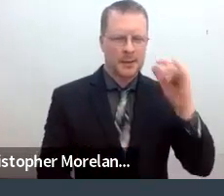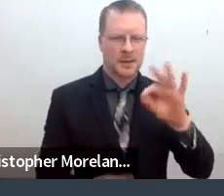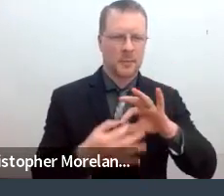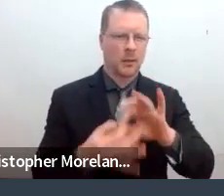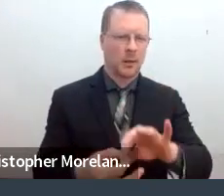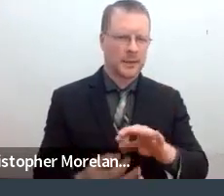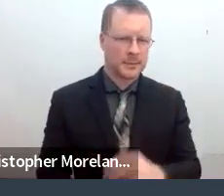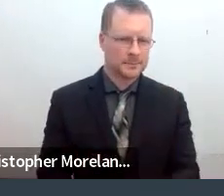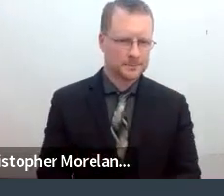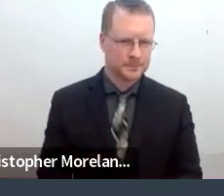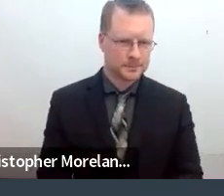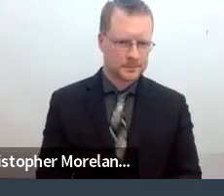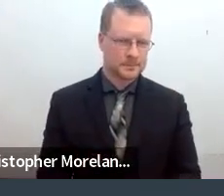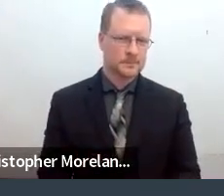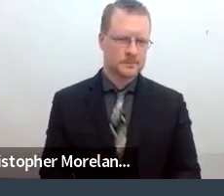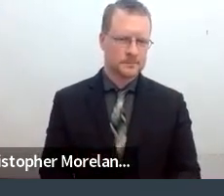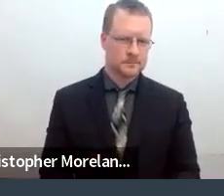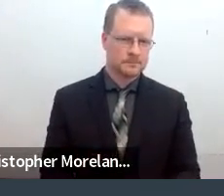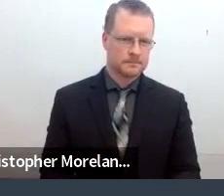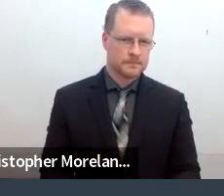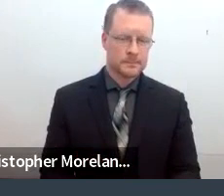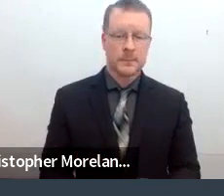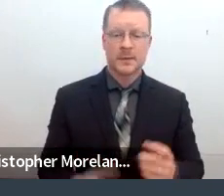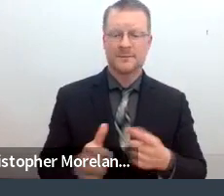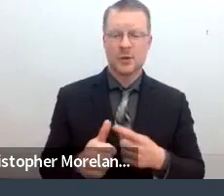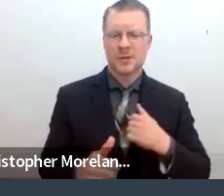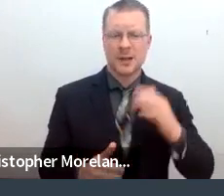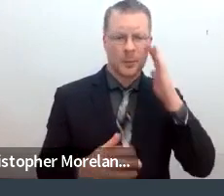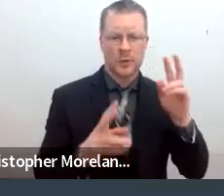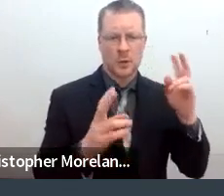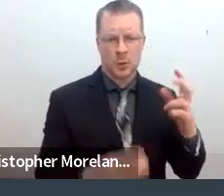I'd like to talk a little bit about the idea of belonging.